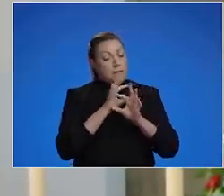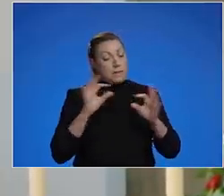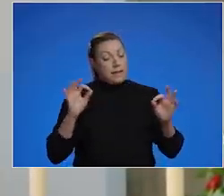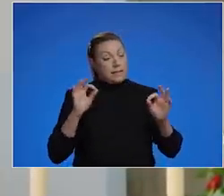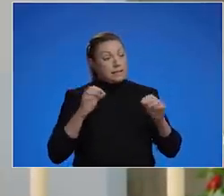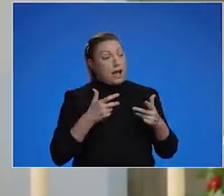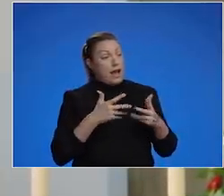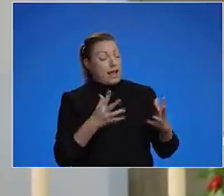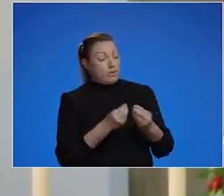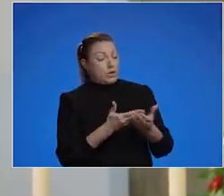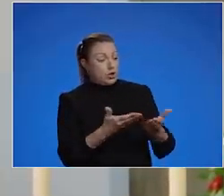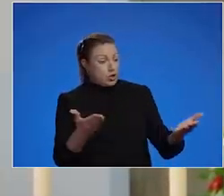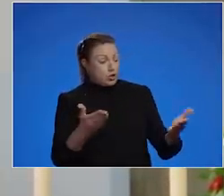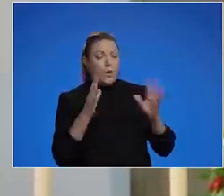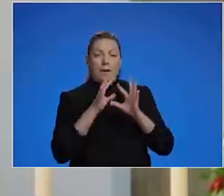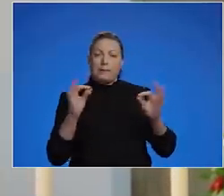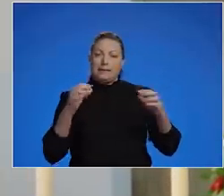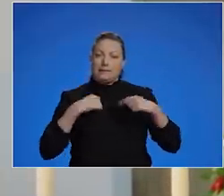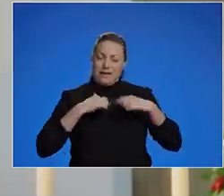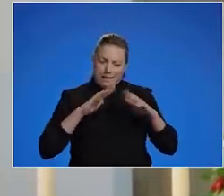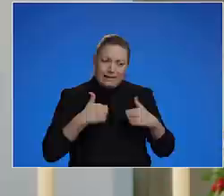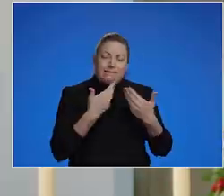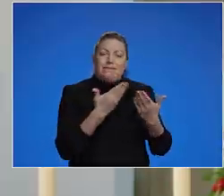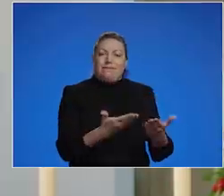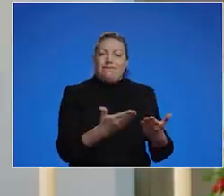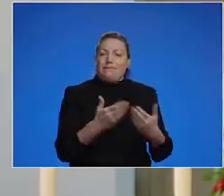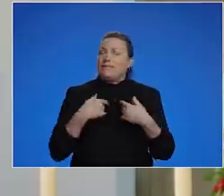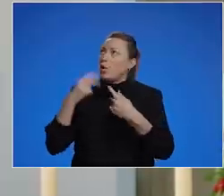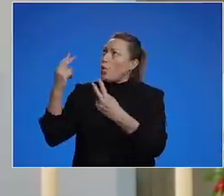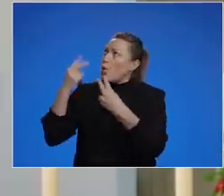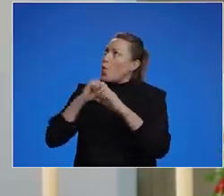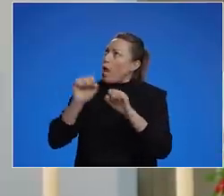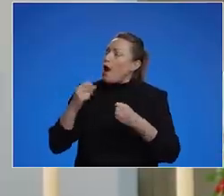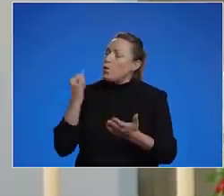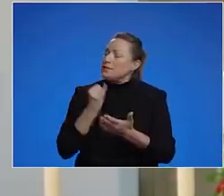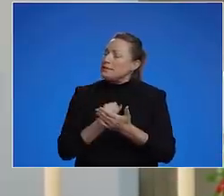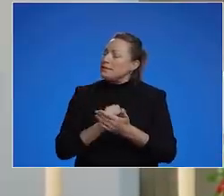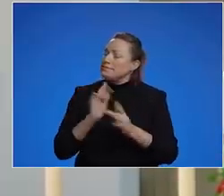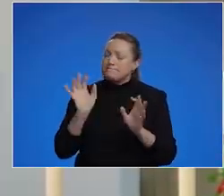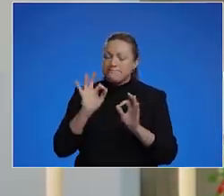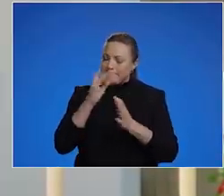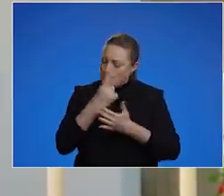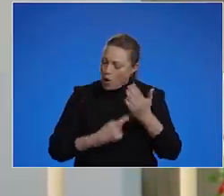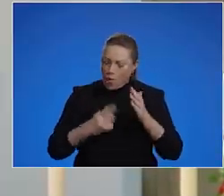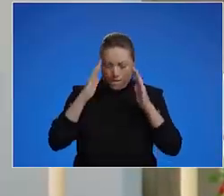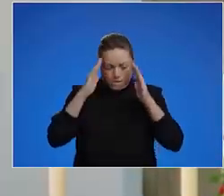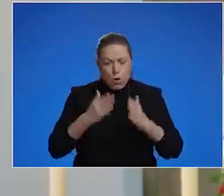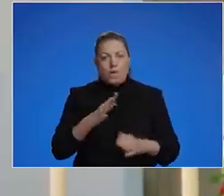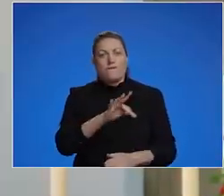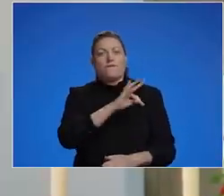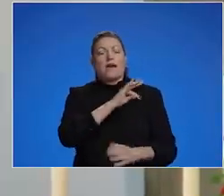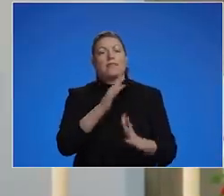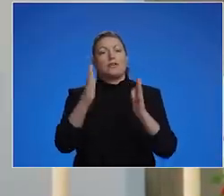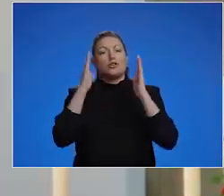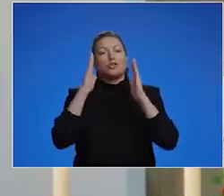I leave you, my peace I give you," look not on our sins, but on the faith of your Church, and graciously grant her